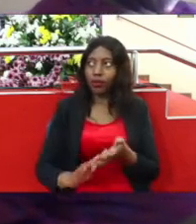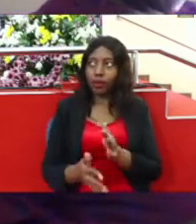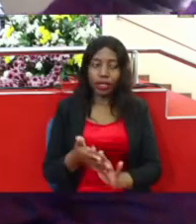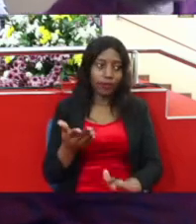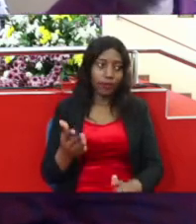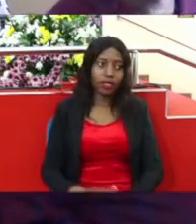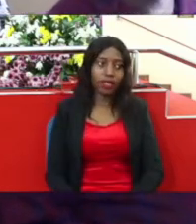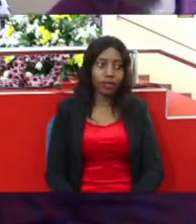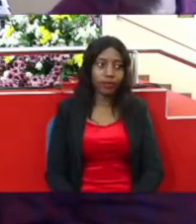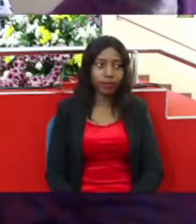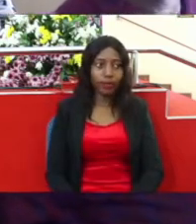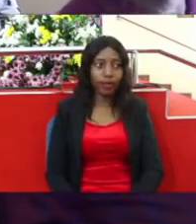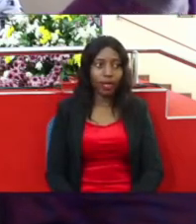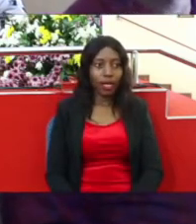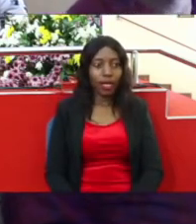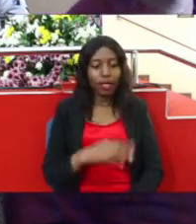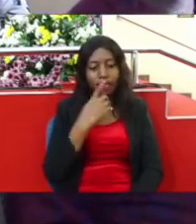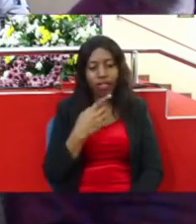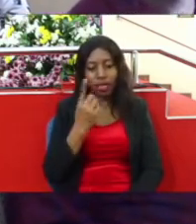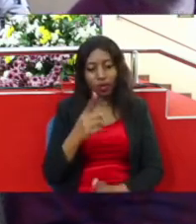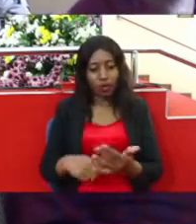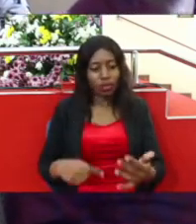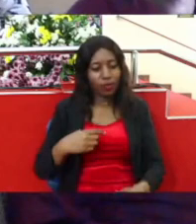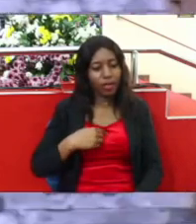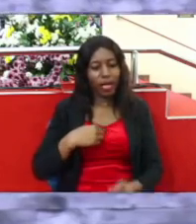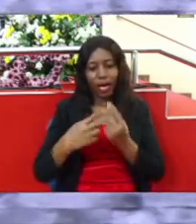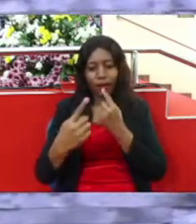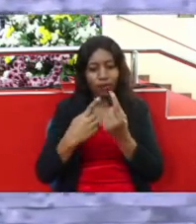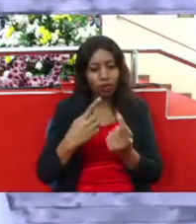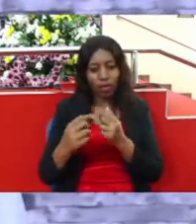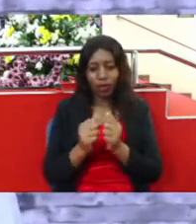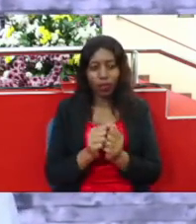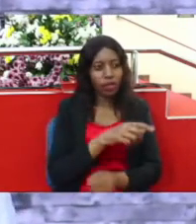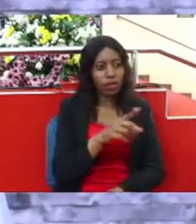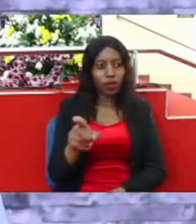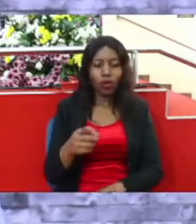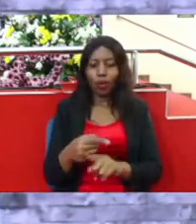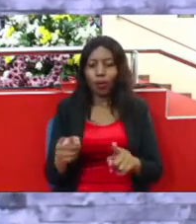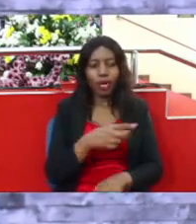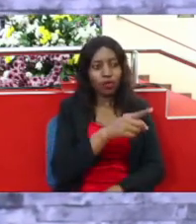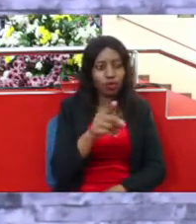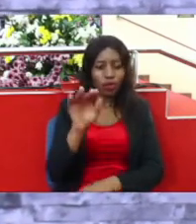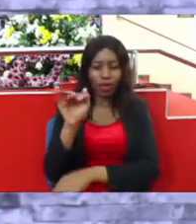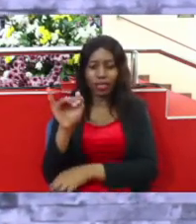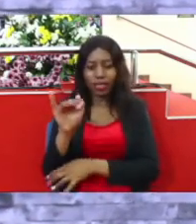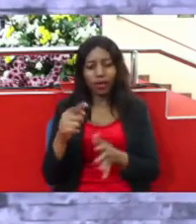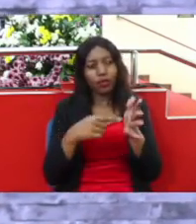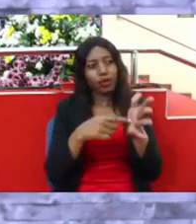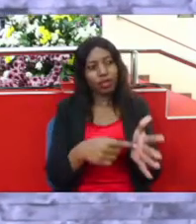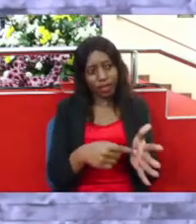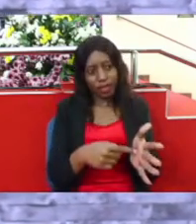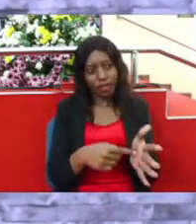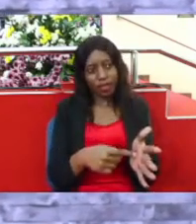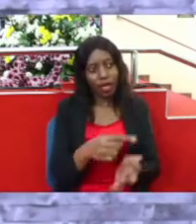asking for a sign. Lakini akawaambia nyinyi watu nawaambia mambo haya lakini mnauliza ishara. The Ninevites will judge you. Nyinyi mtahukumiwa na wa Nineve.